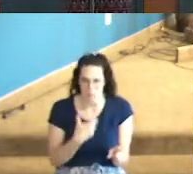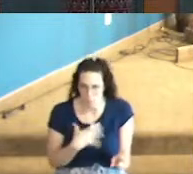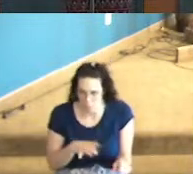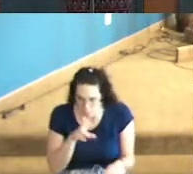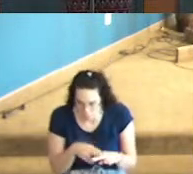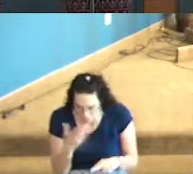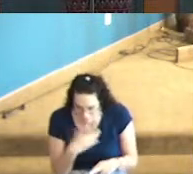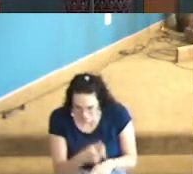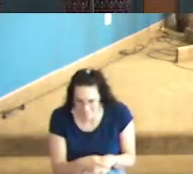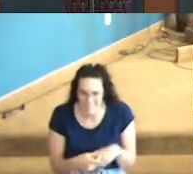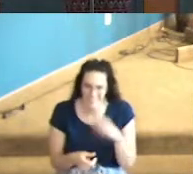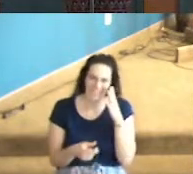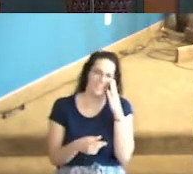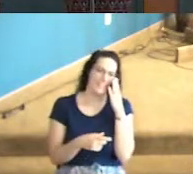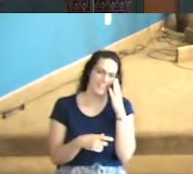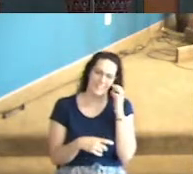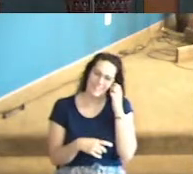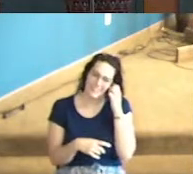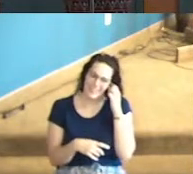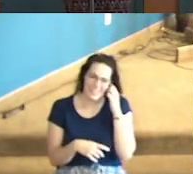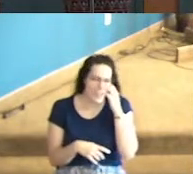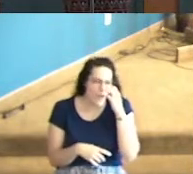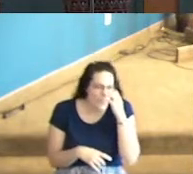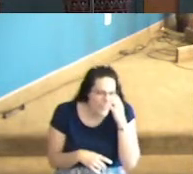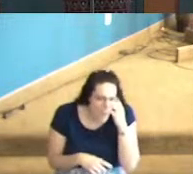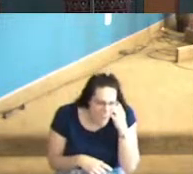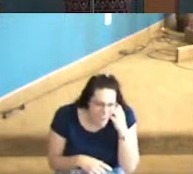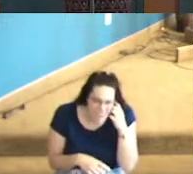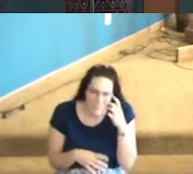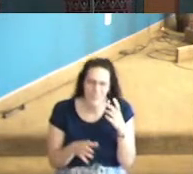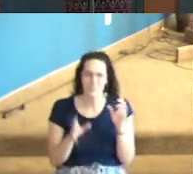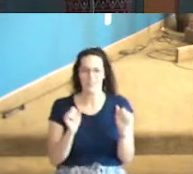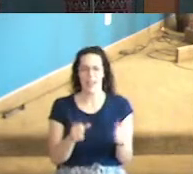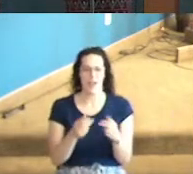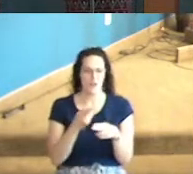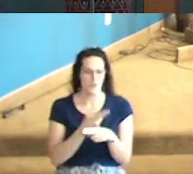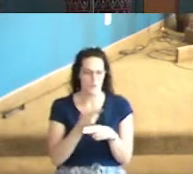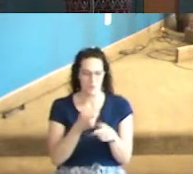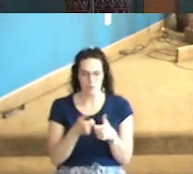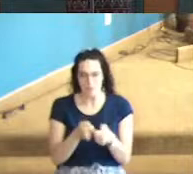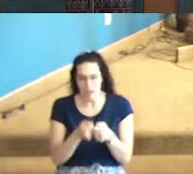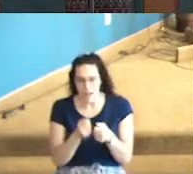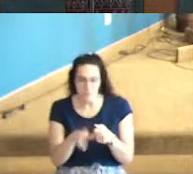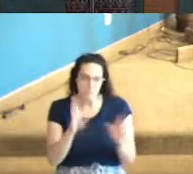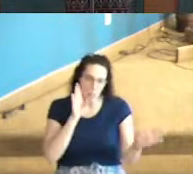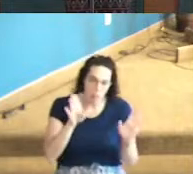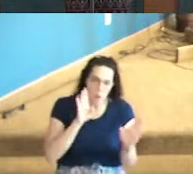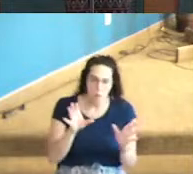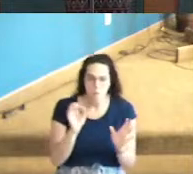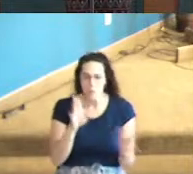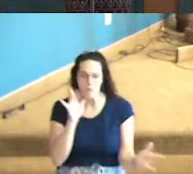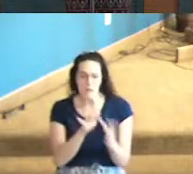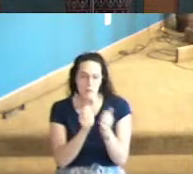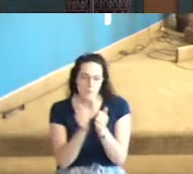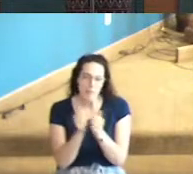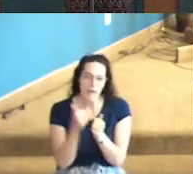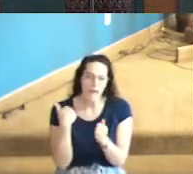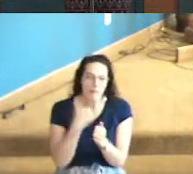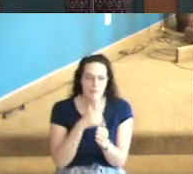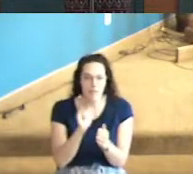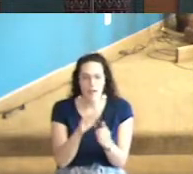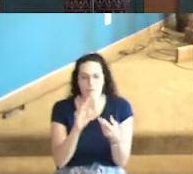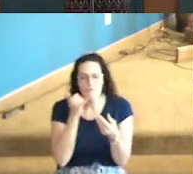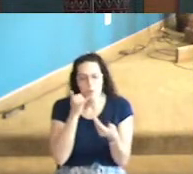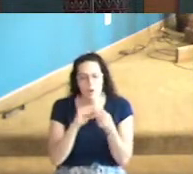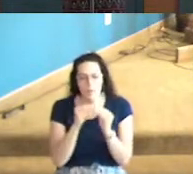our text line to say hello, or if you have any prayer requests to give to us, the number's in your